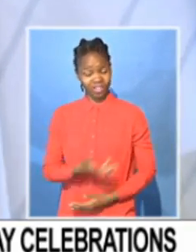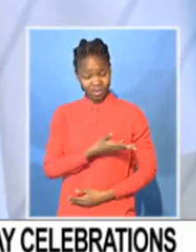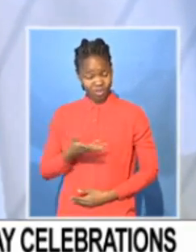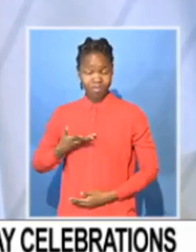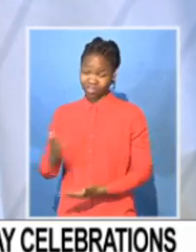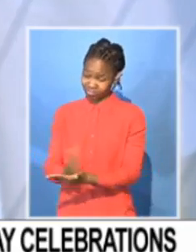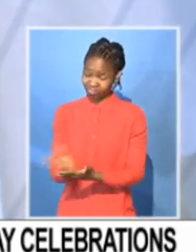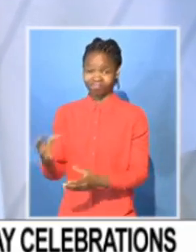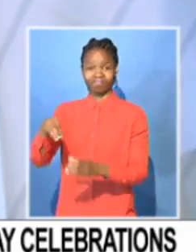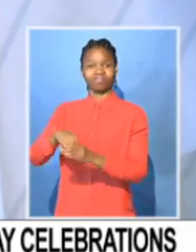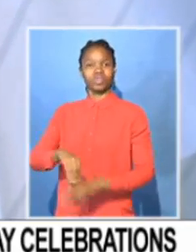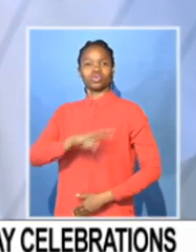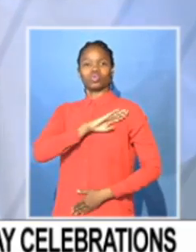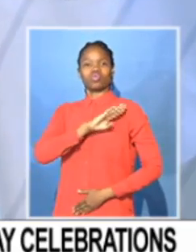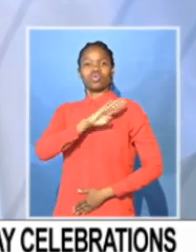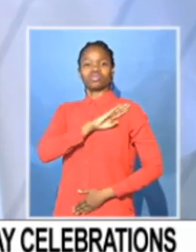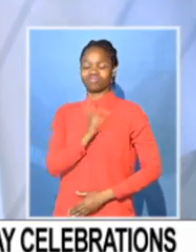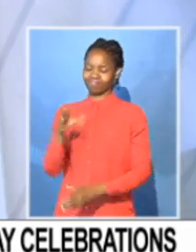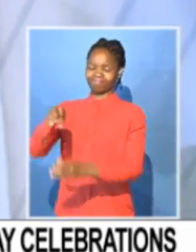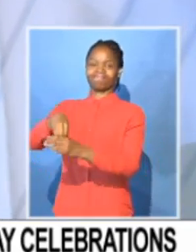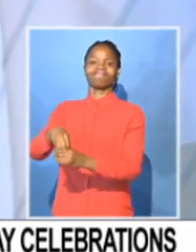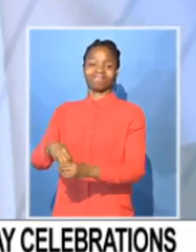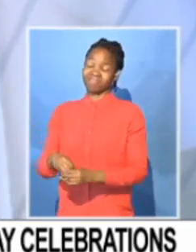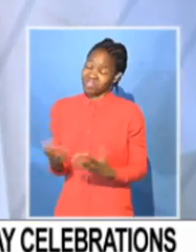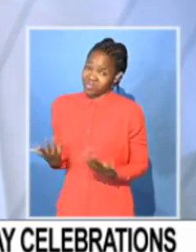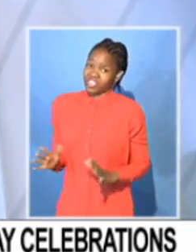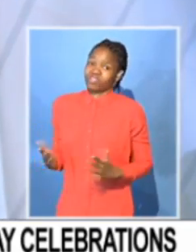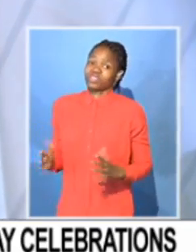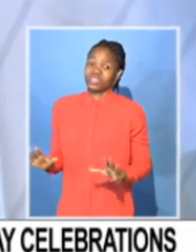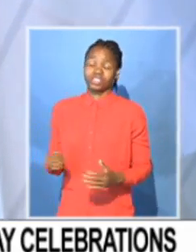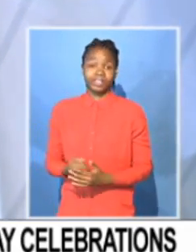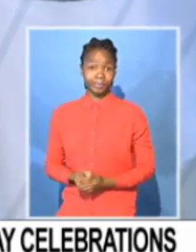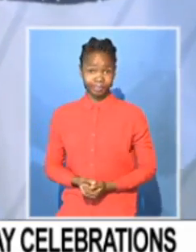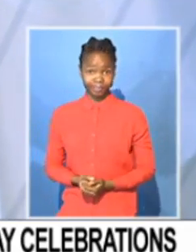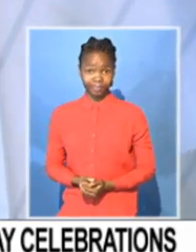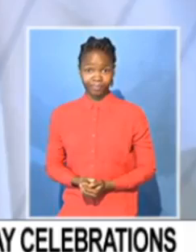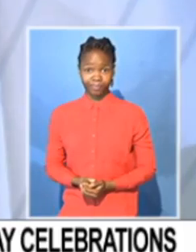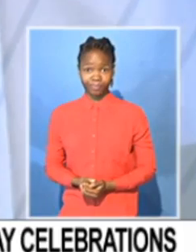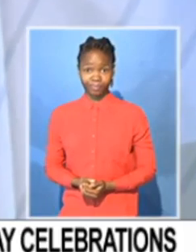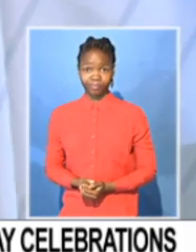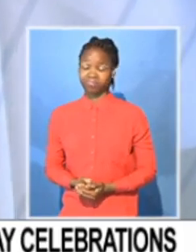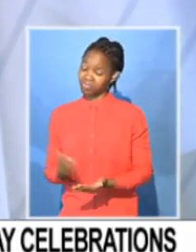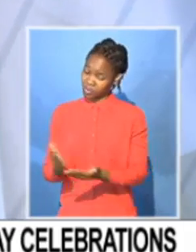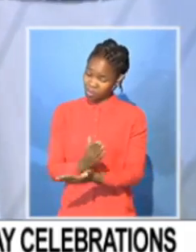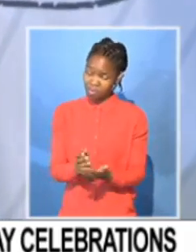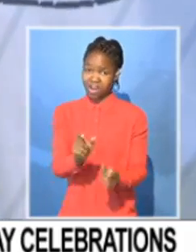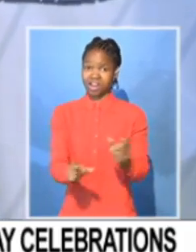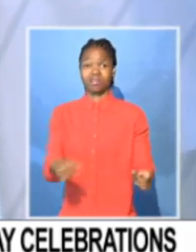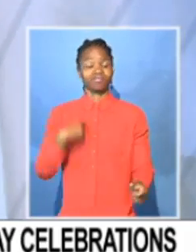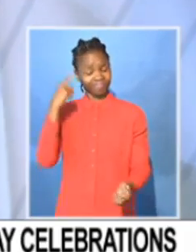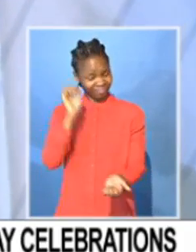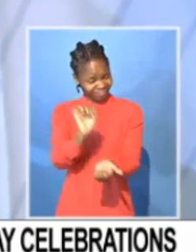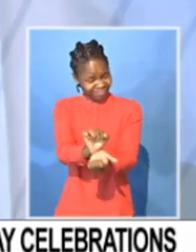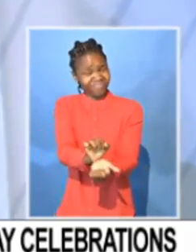struggle and became soldiers of liberation. Many of them went to